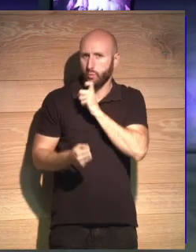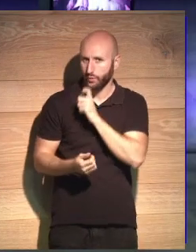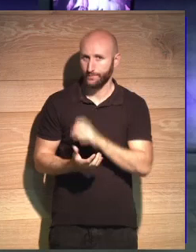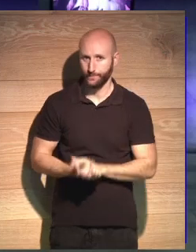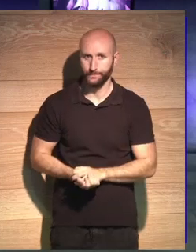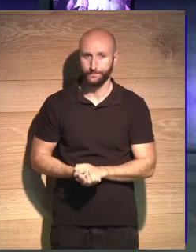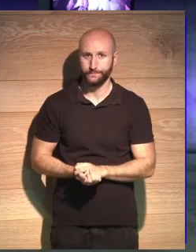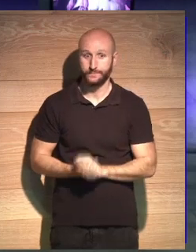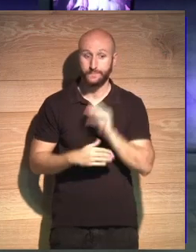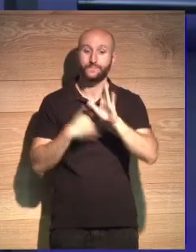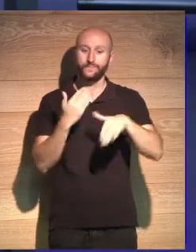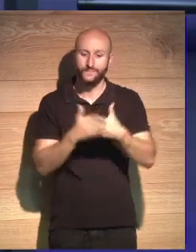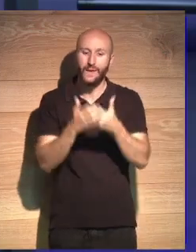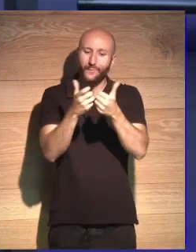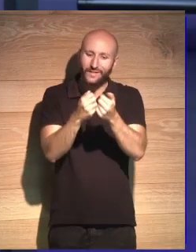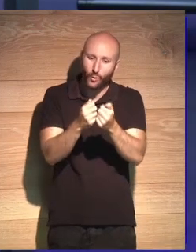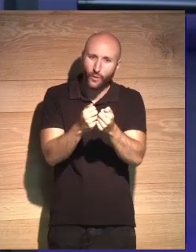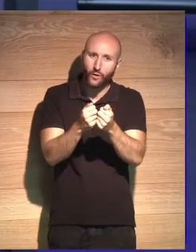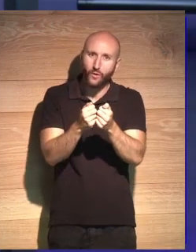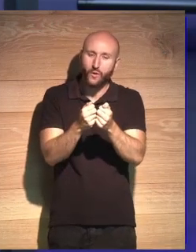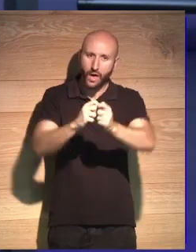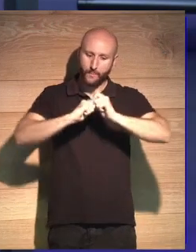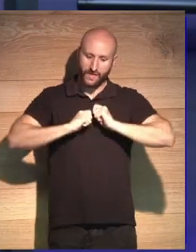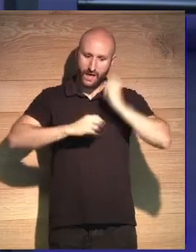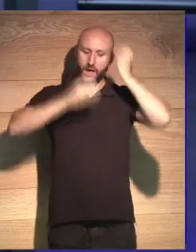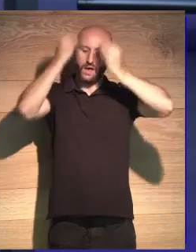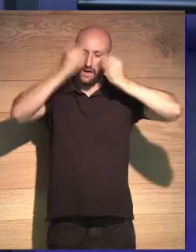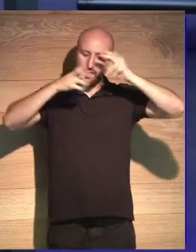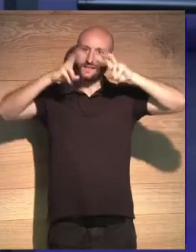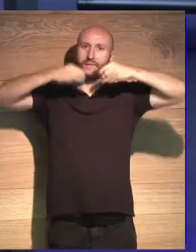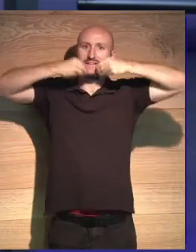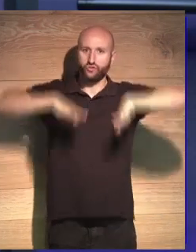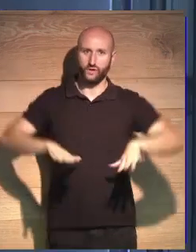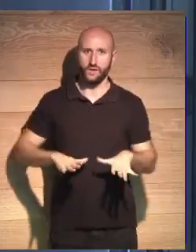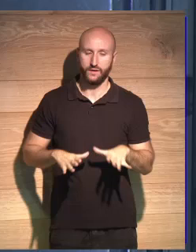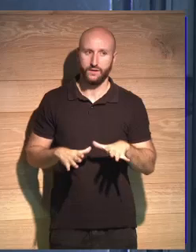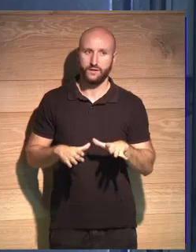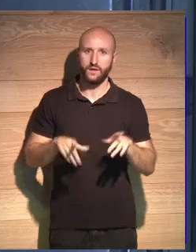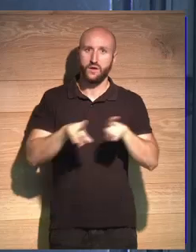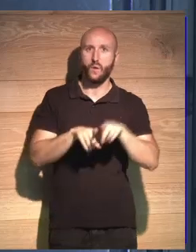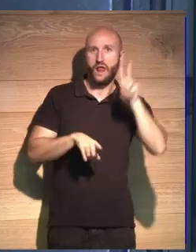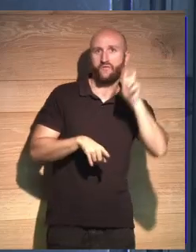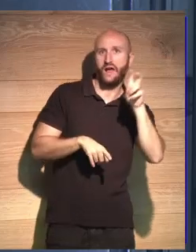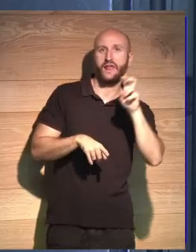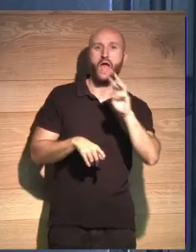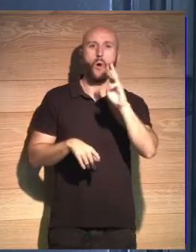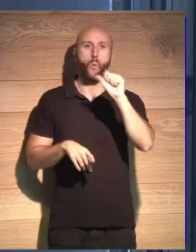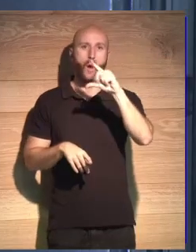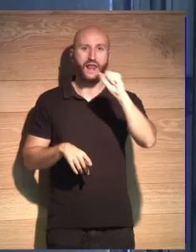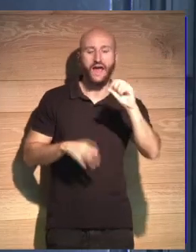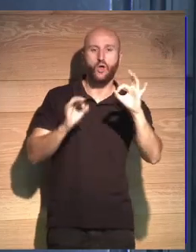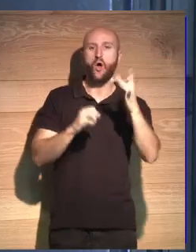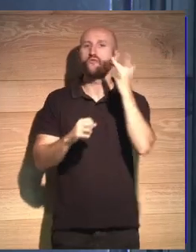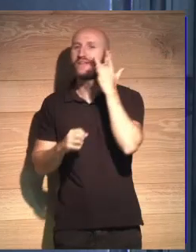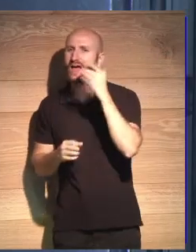historic relevance, and we are trying to see how the video game can make you think and reflect